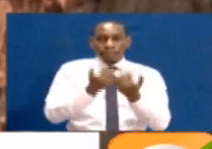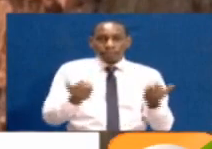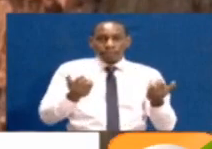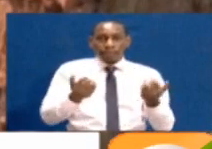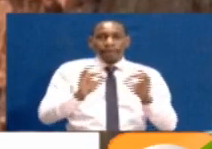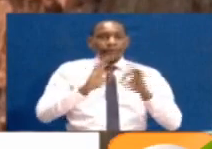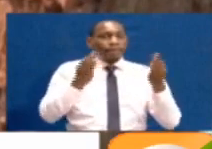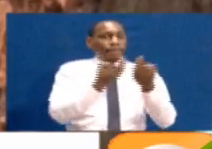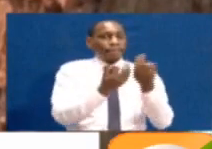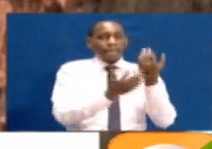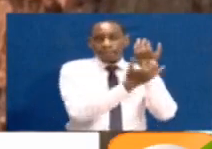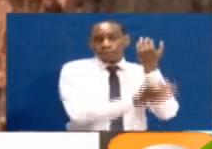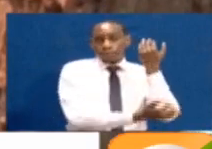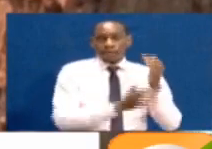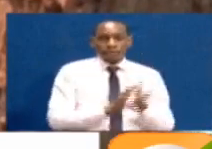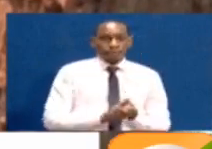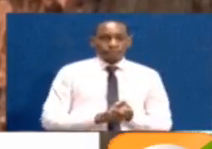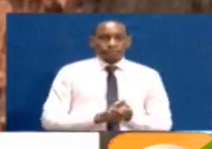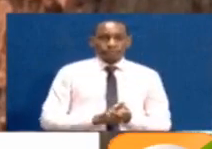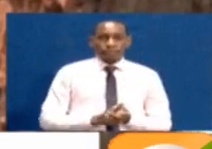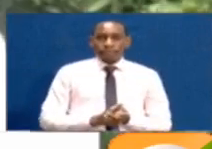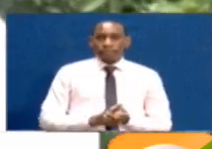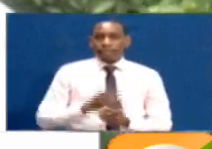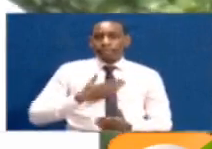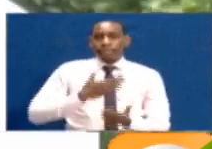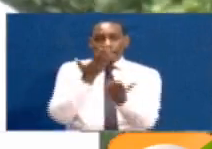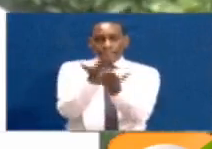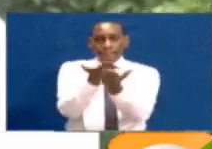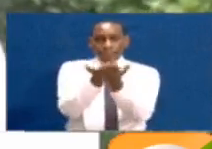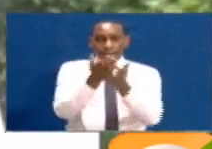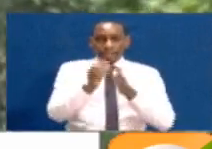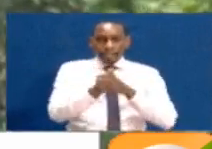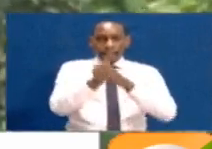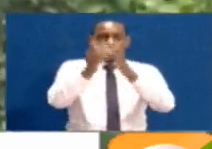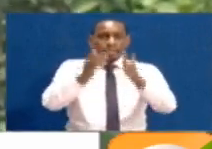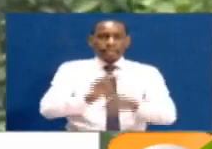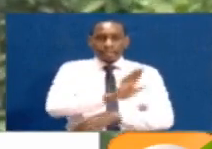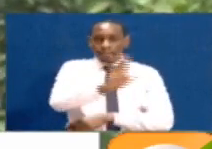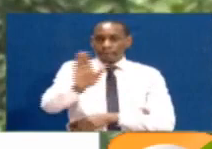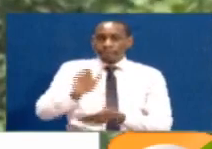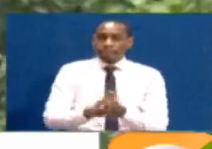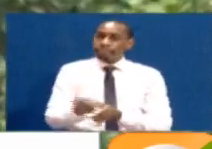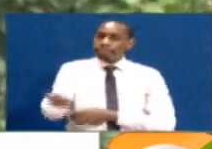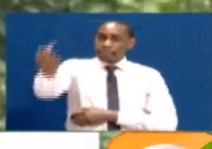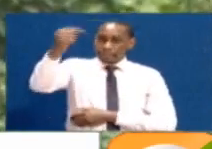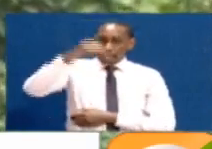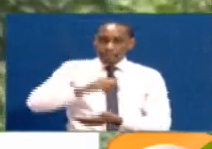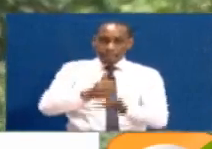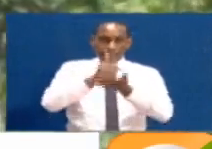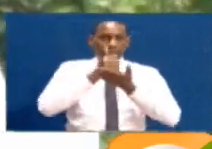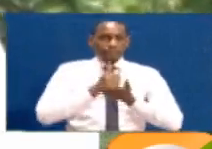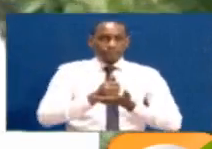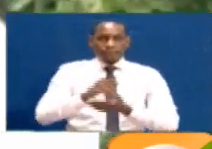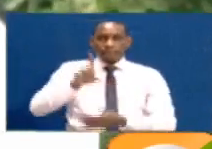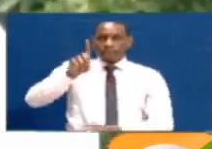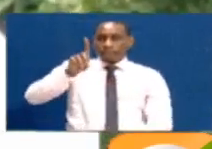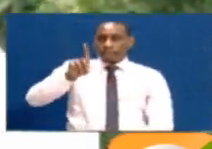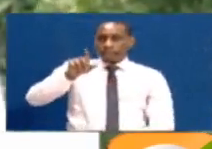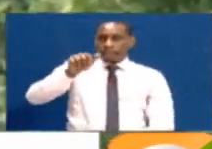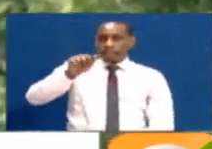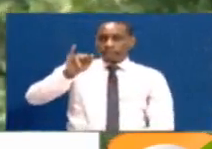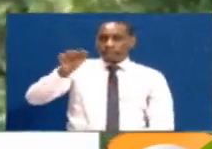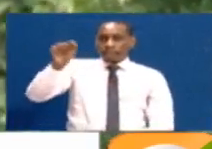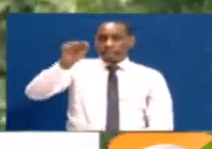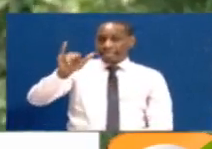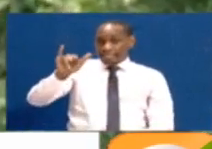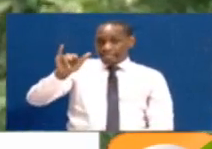poor backgrounds. I'm just appealing for our leaders to come out and we help Daisy to